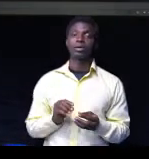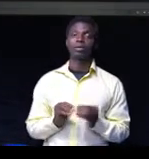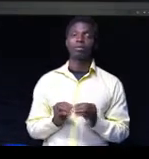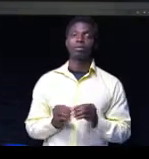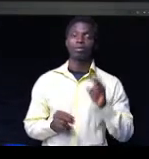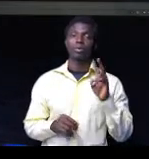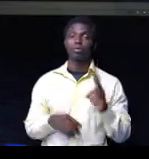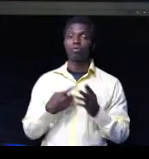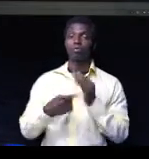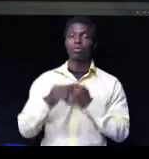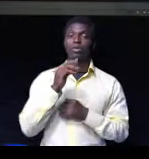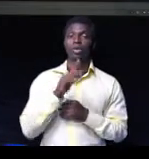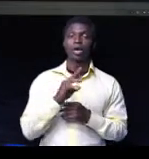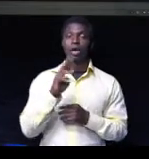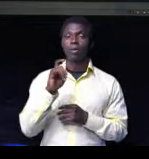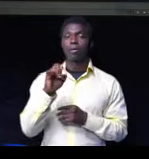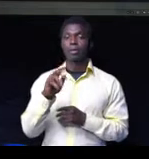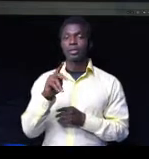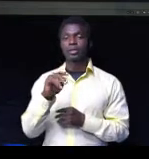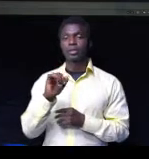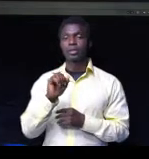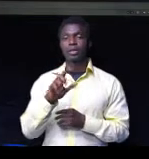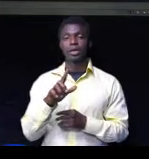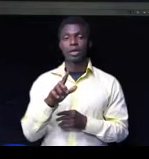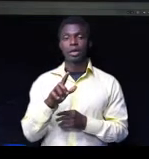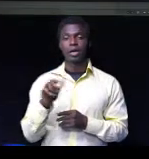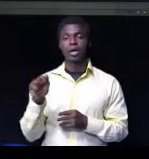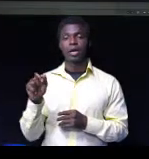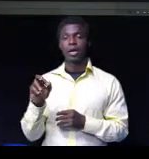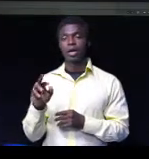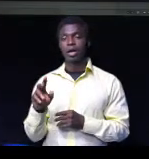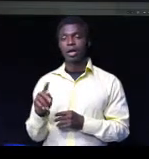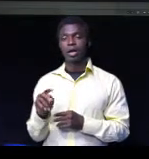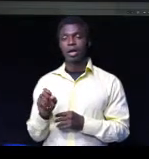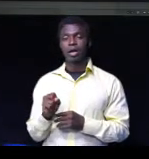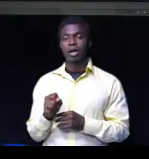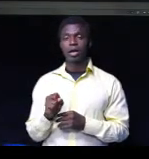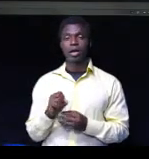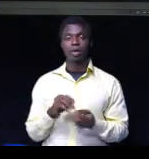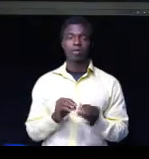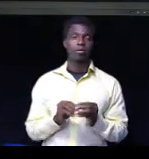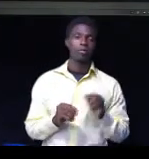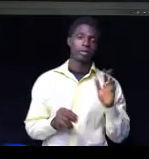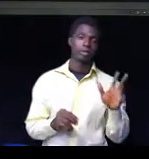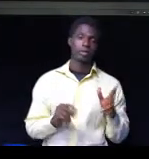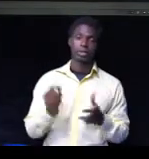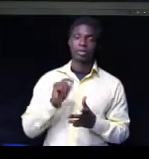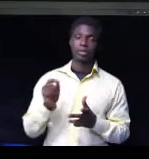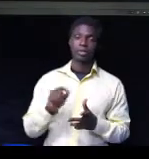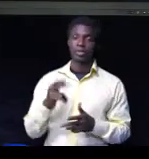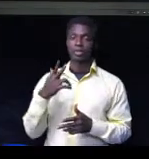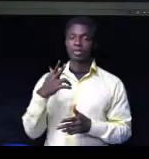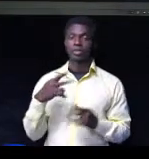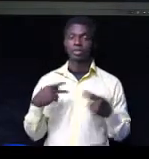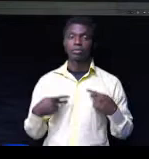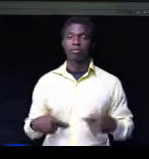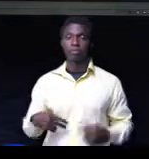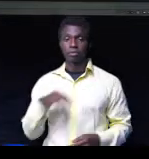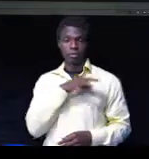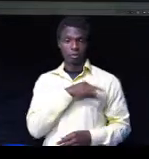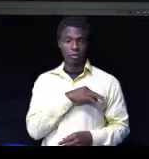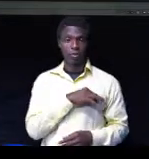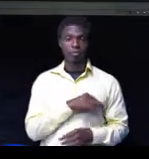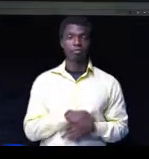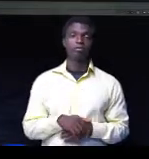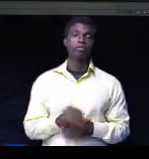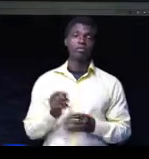Judo in Japanese means dash. You tell me. 2, what are martial arts? And 3, write 3 physical benefits